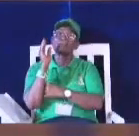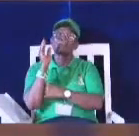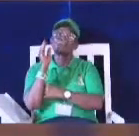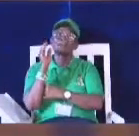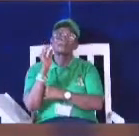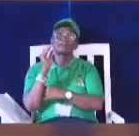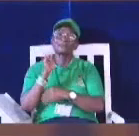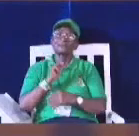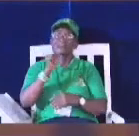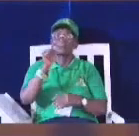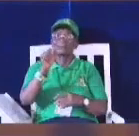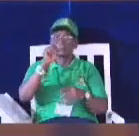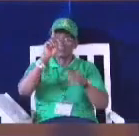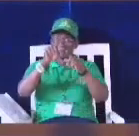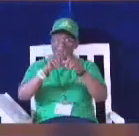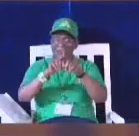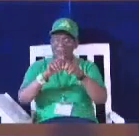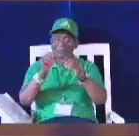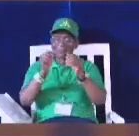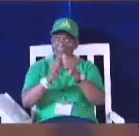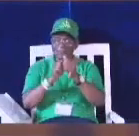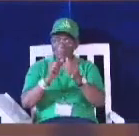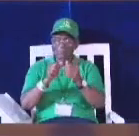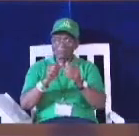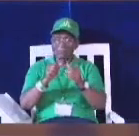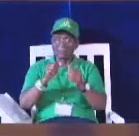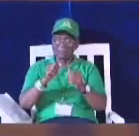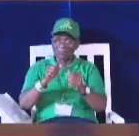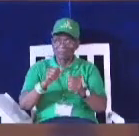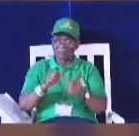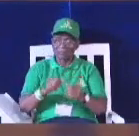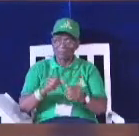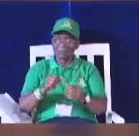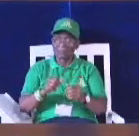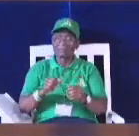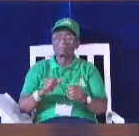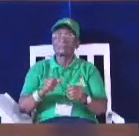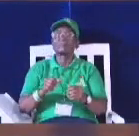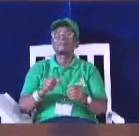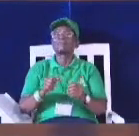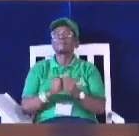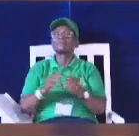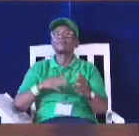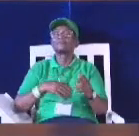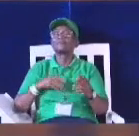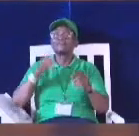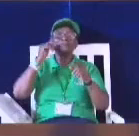"I agree with my brother. I agree with my sister